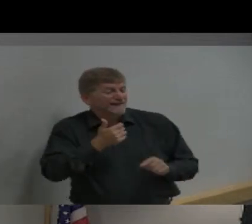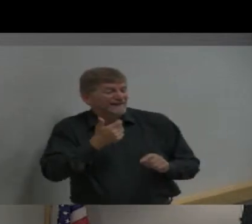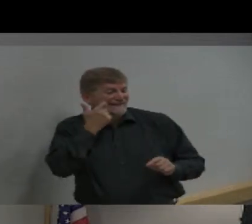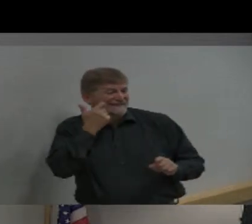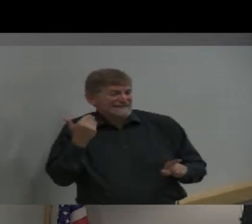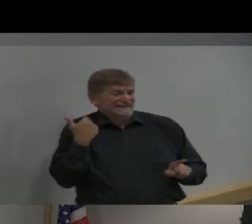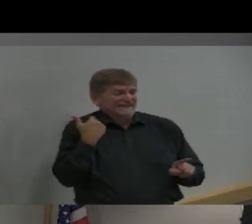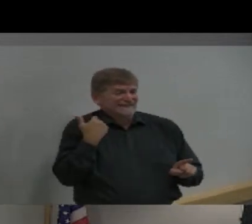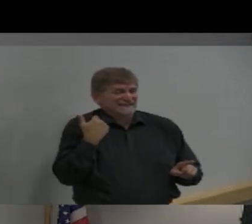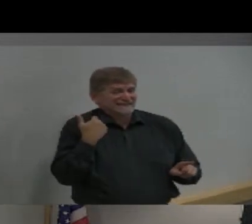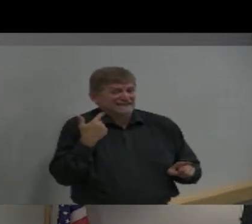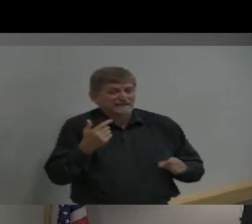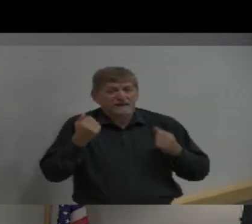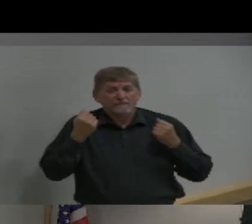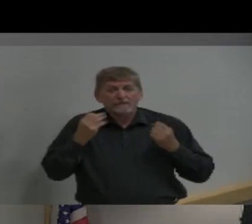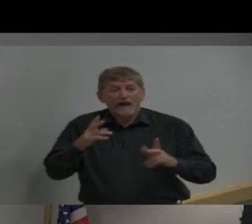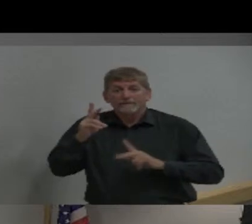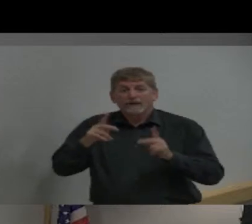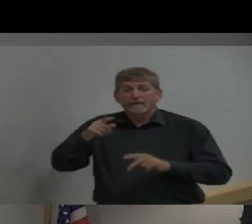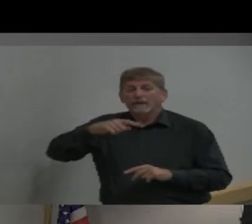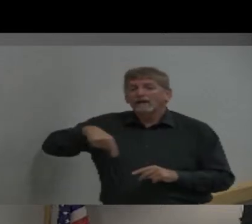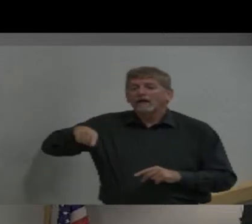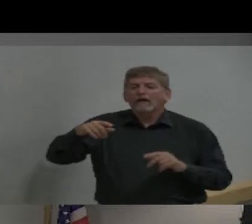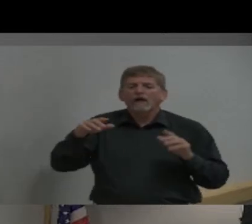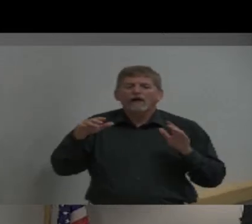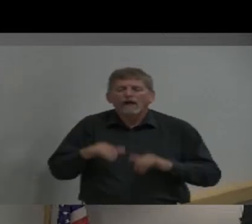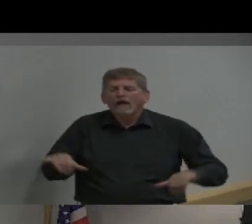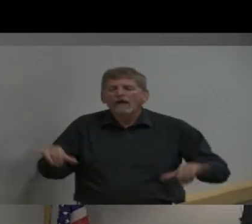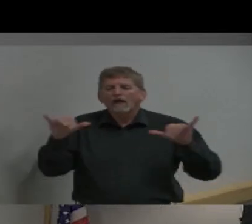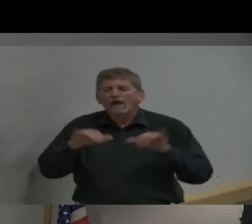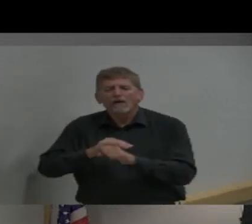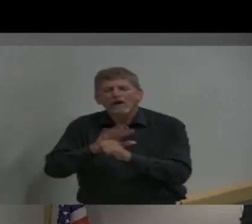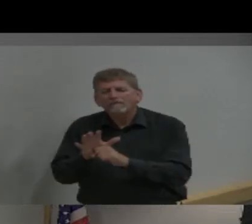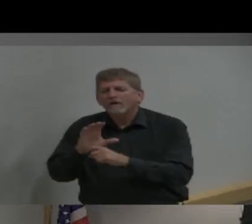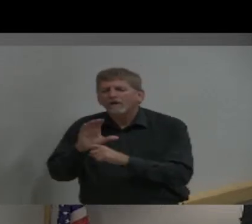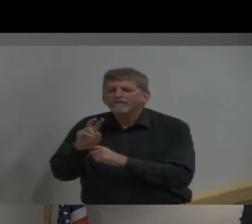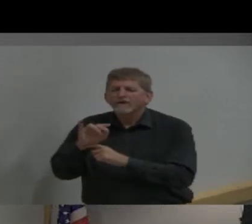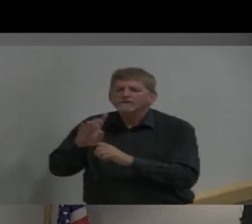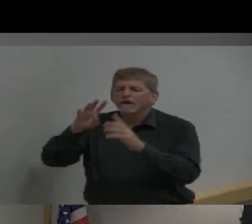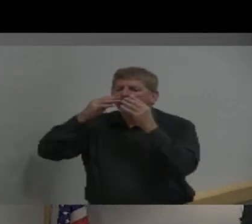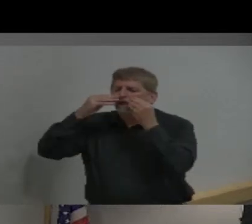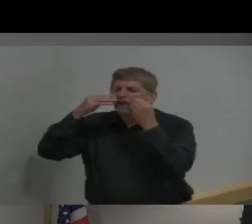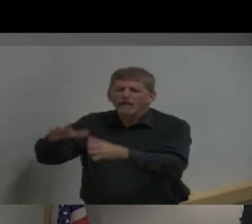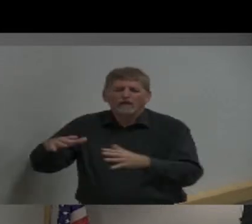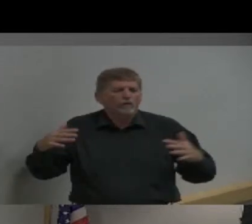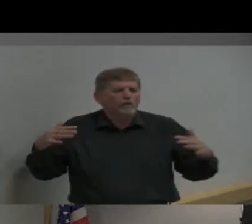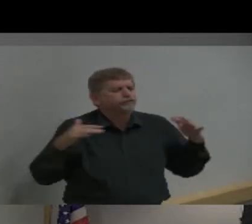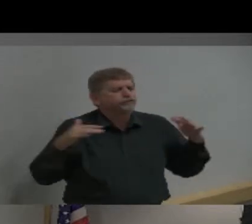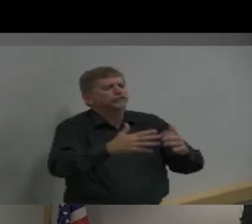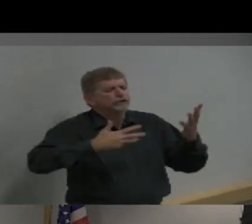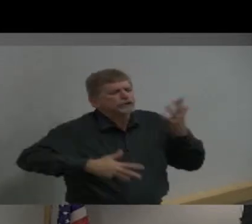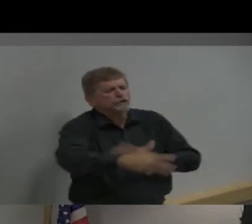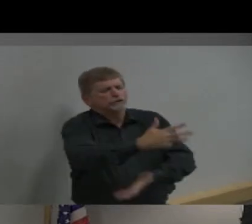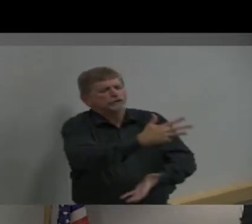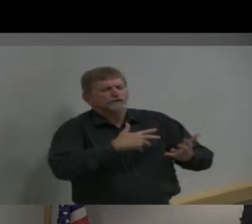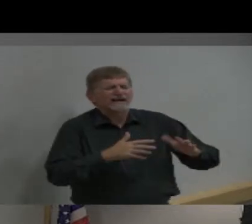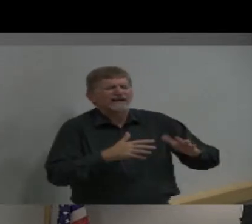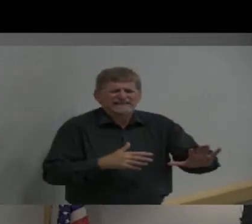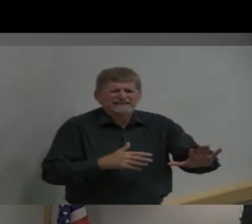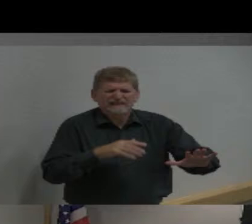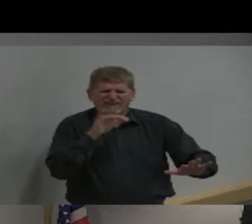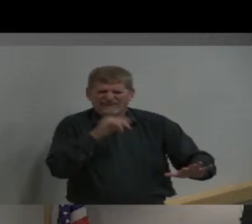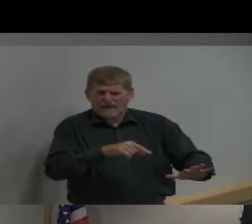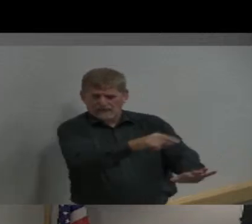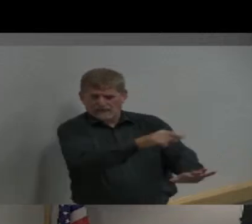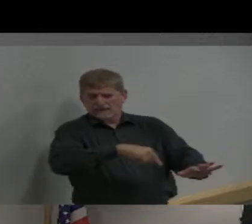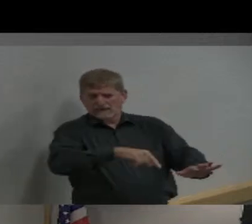fatigue. You know, I know that a lot of our students are getting tired of being locked up and not being able to socialize. And to that point, it seems that